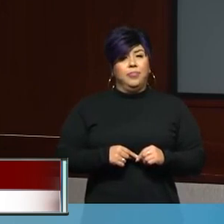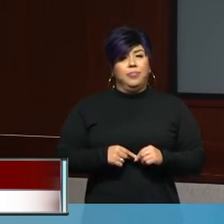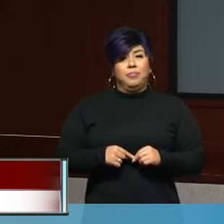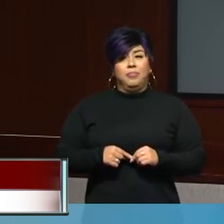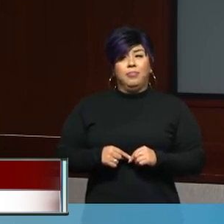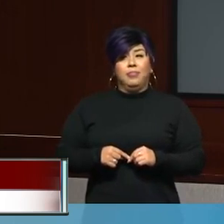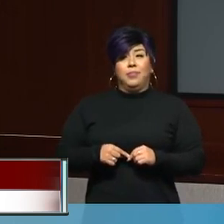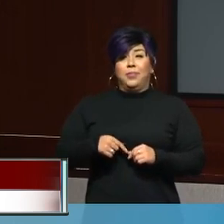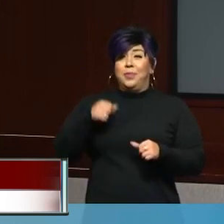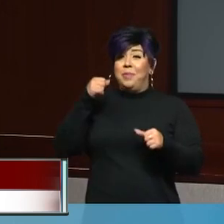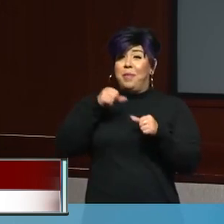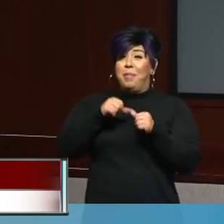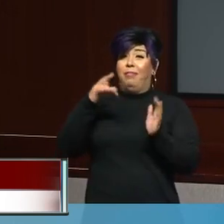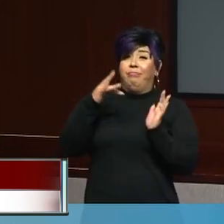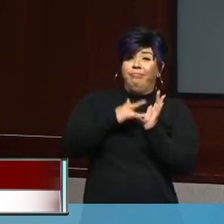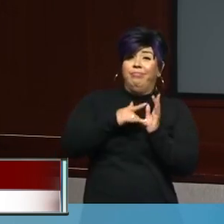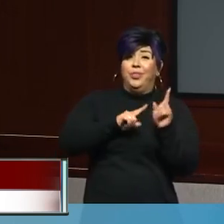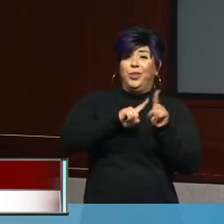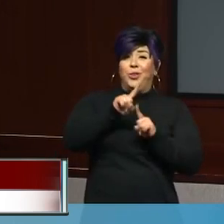*6 to unmute.